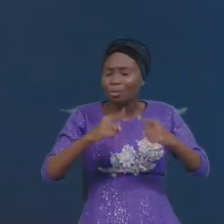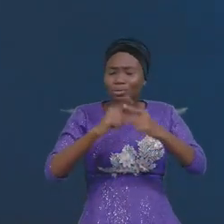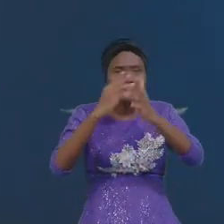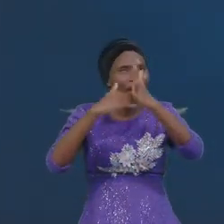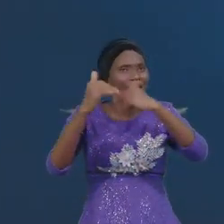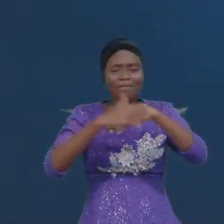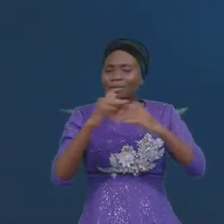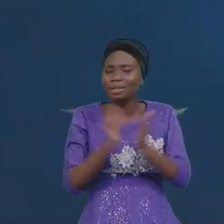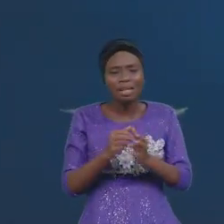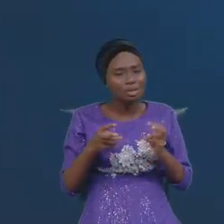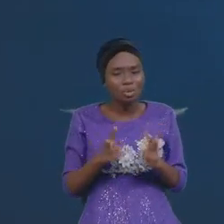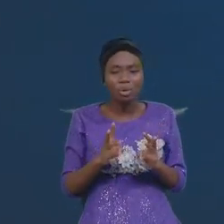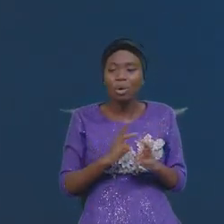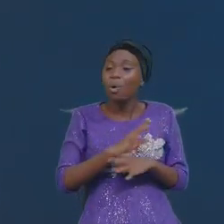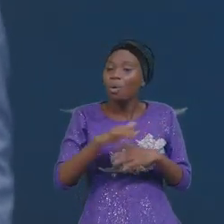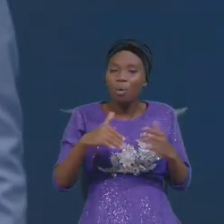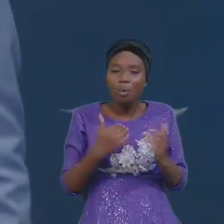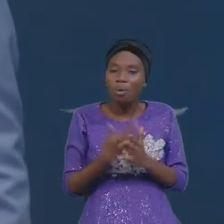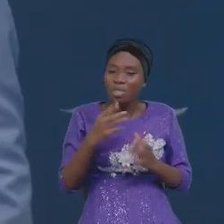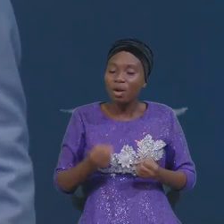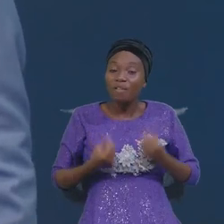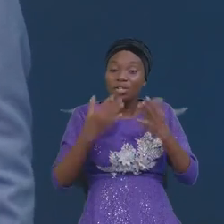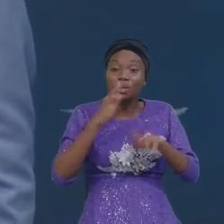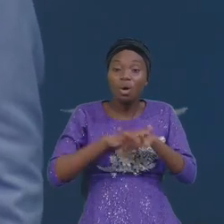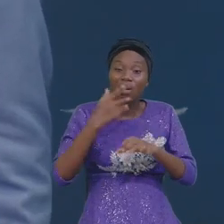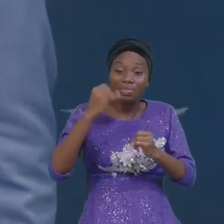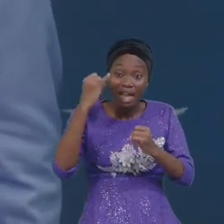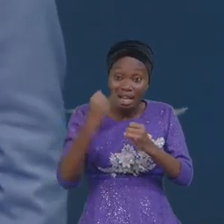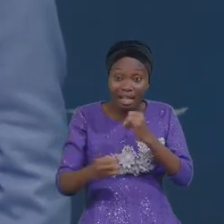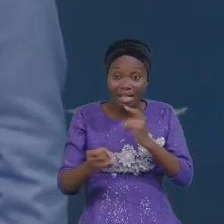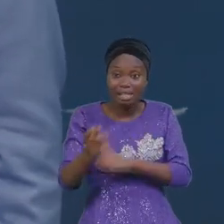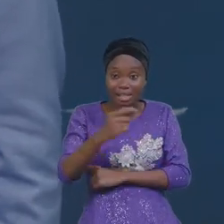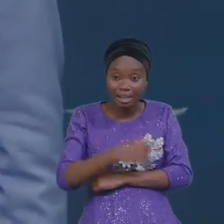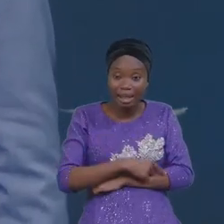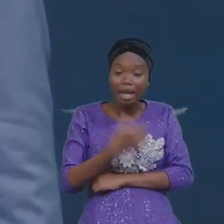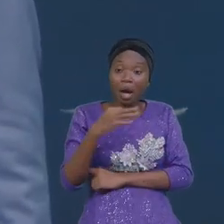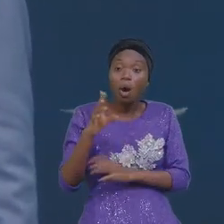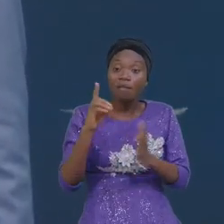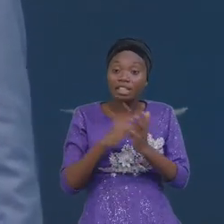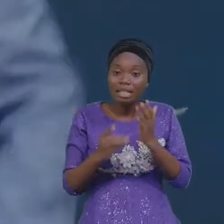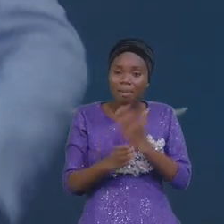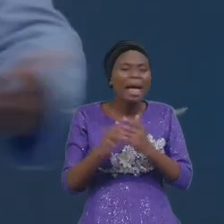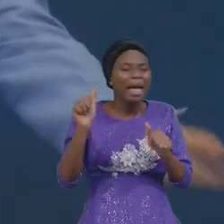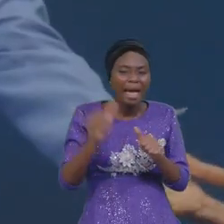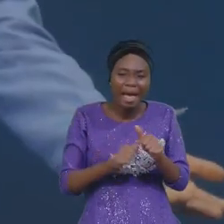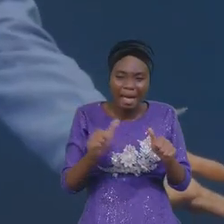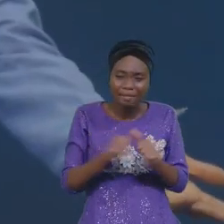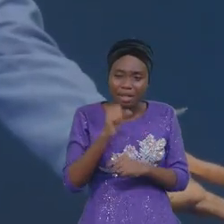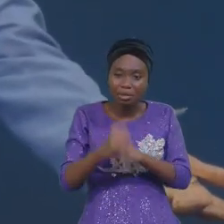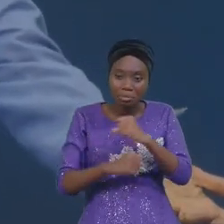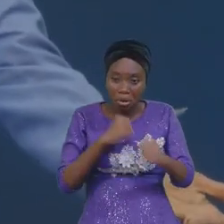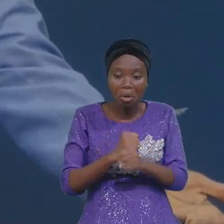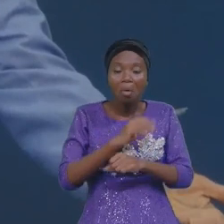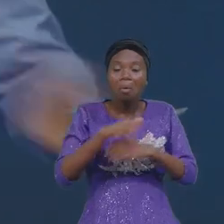the resolution on the last day of December, every year, all the resolutions